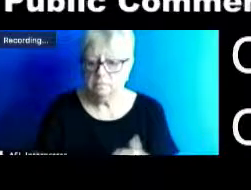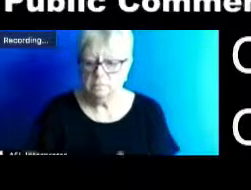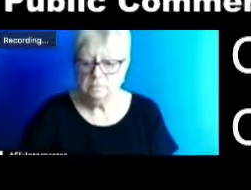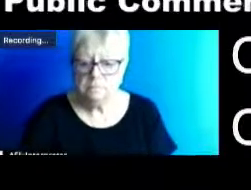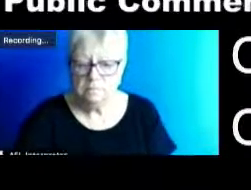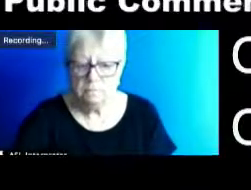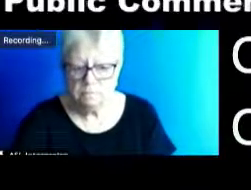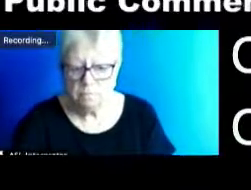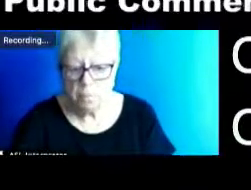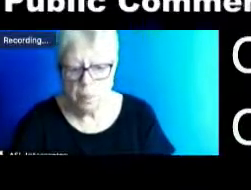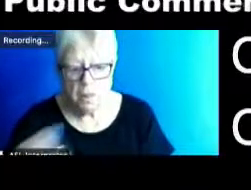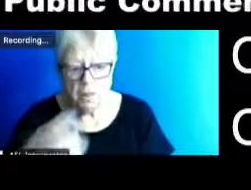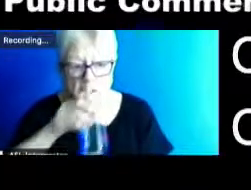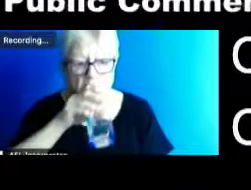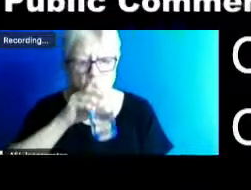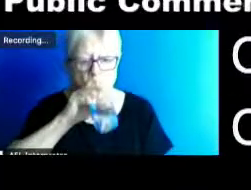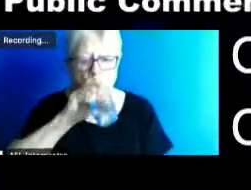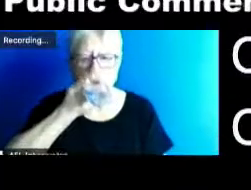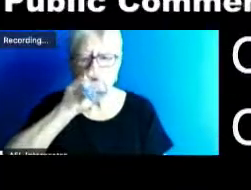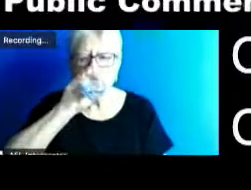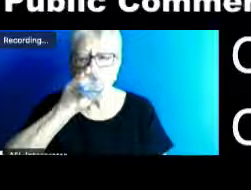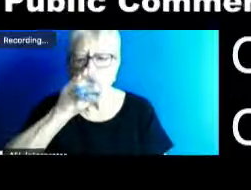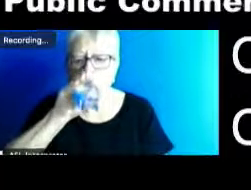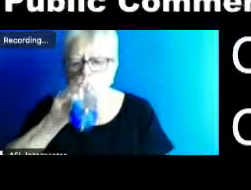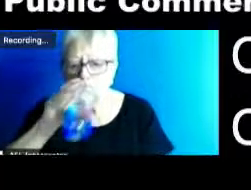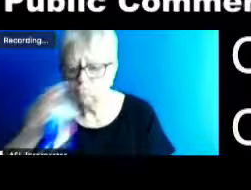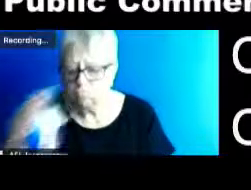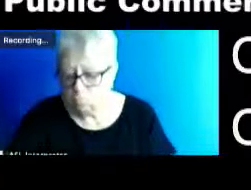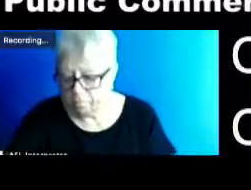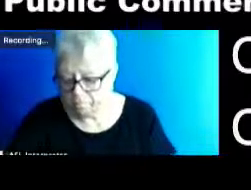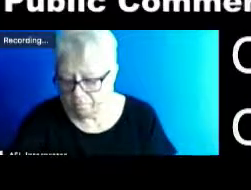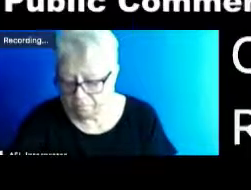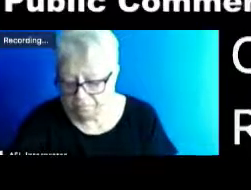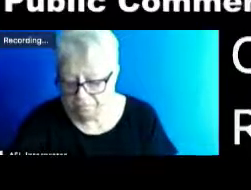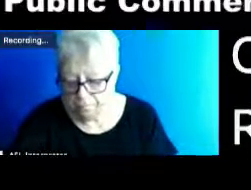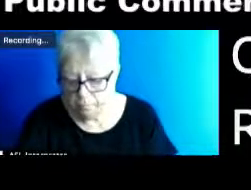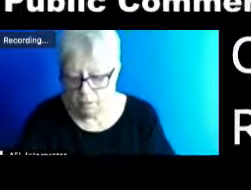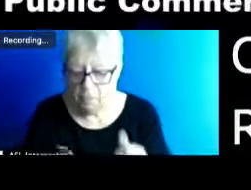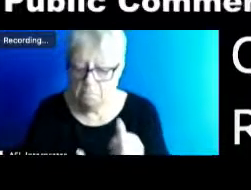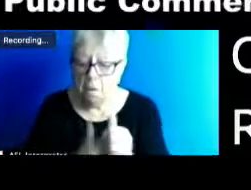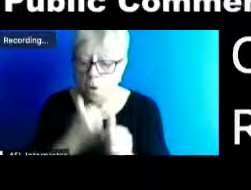So the rest of the contract was mainly